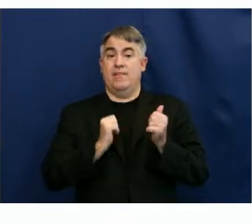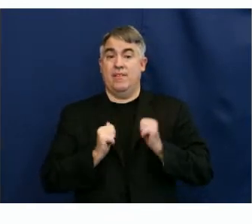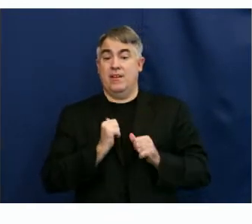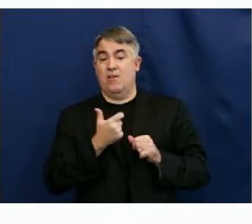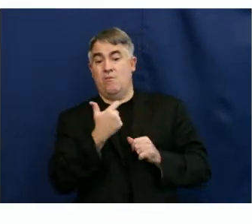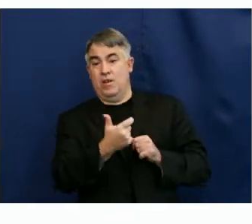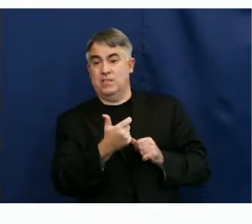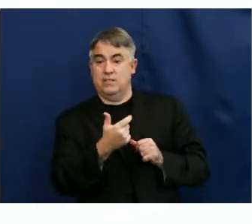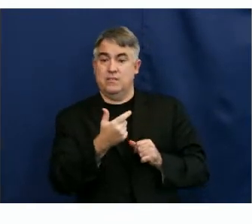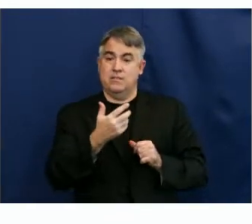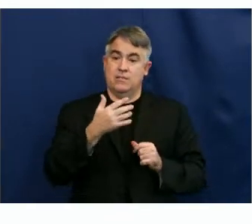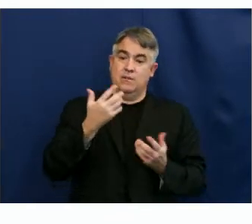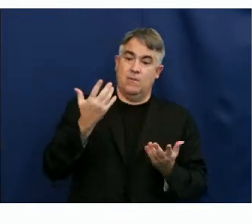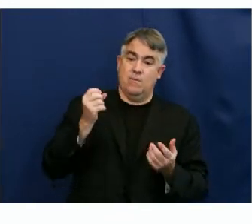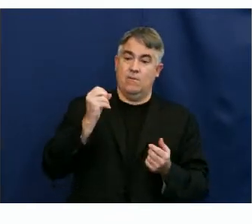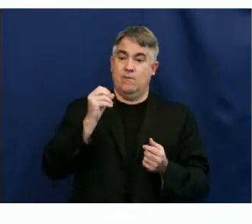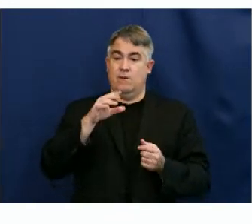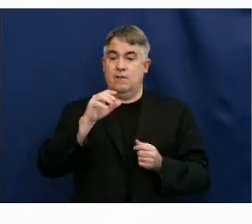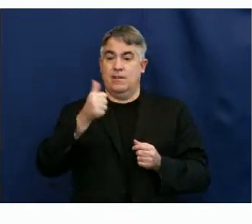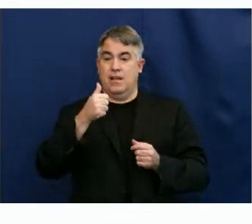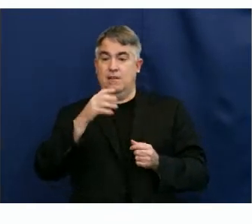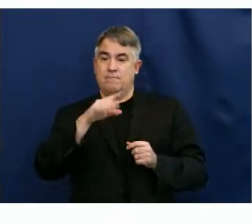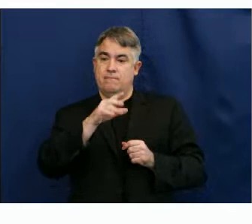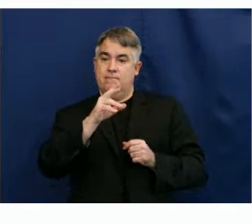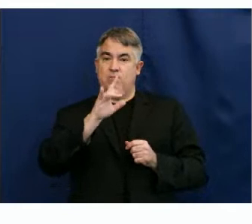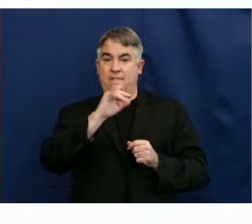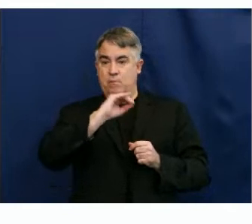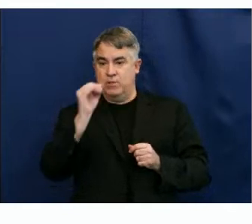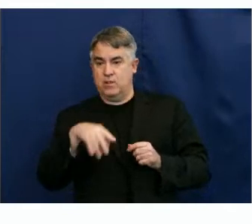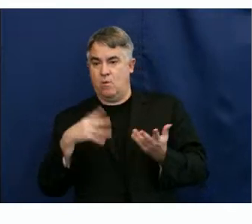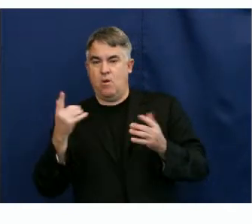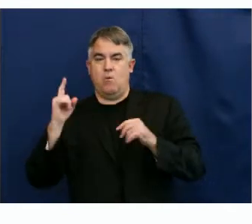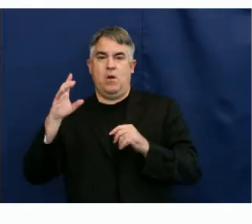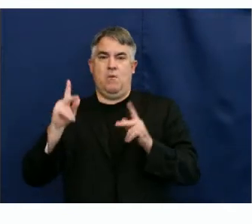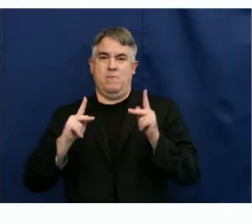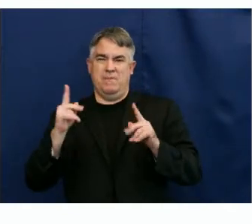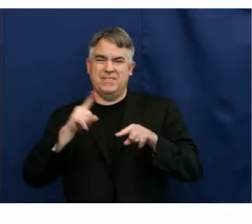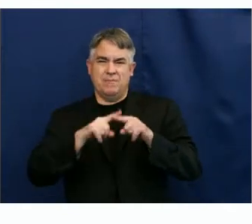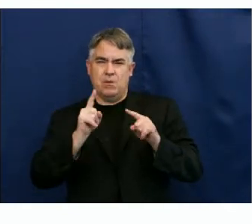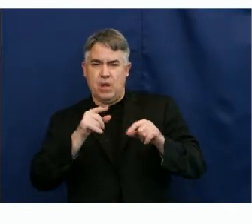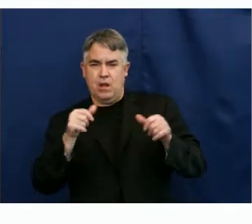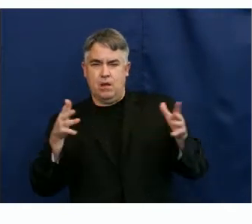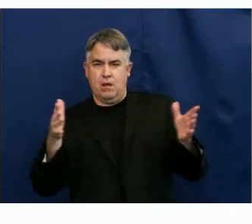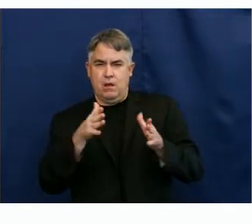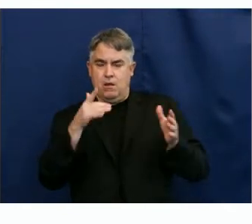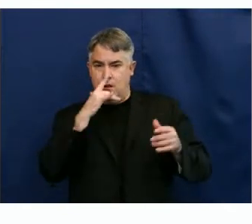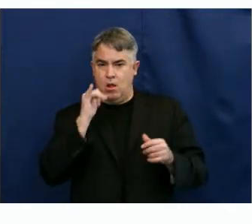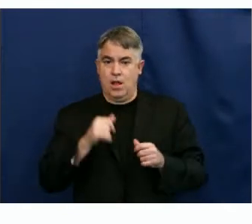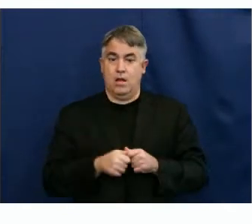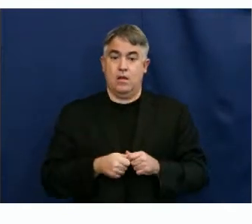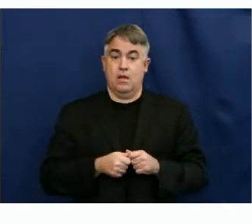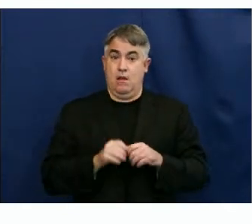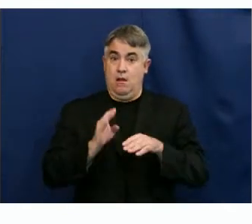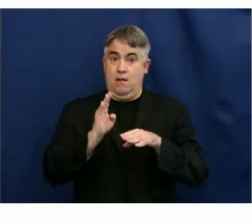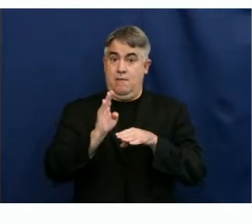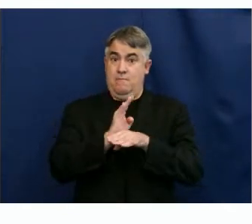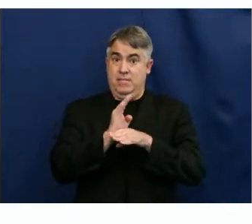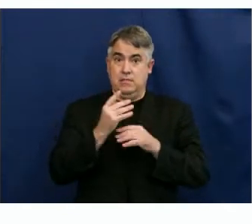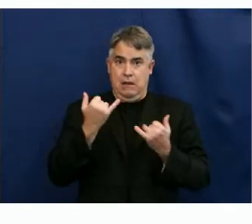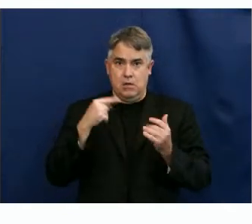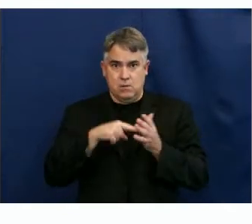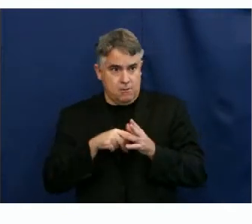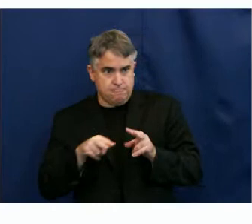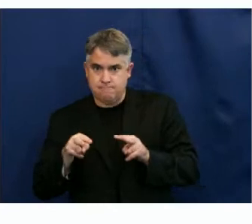people, whichever is less. And so as our businesses out there start thinking about what's coming, we just want to remind you this